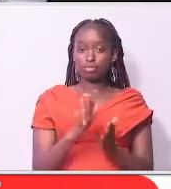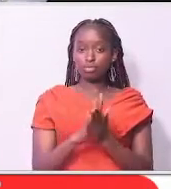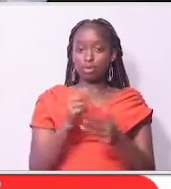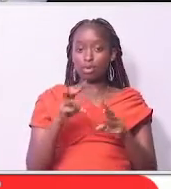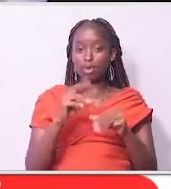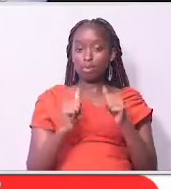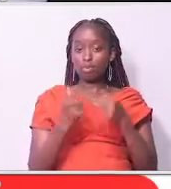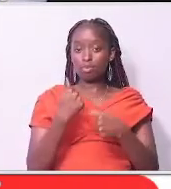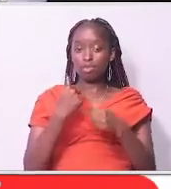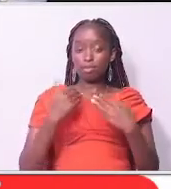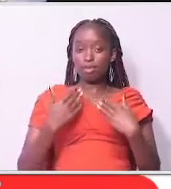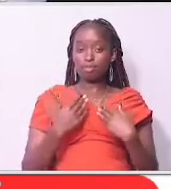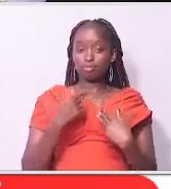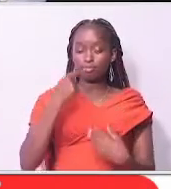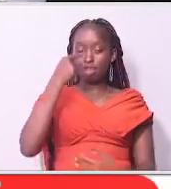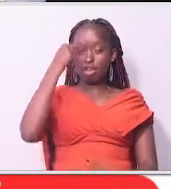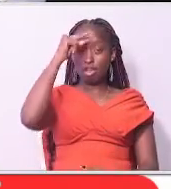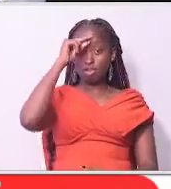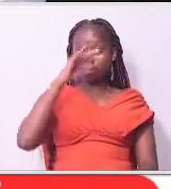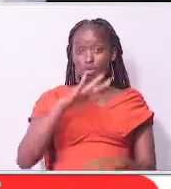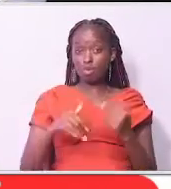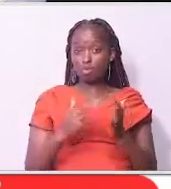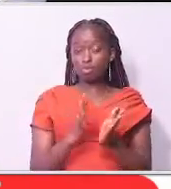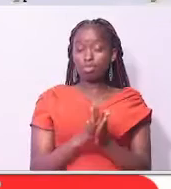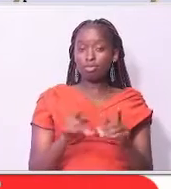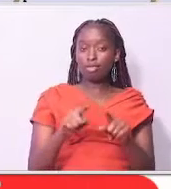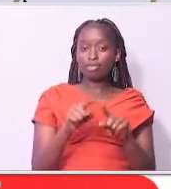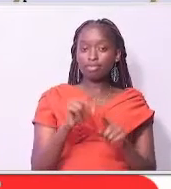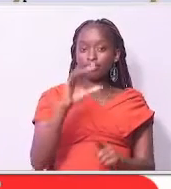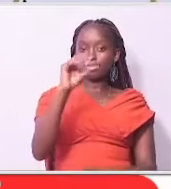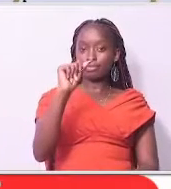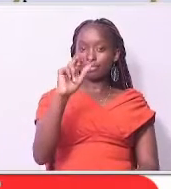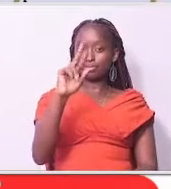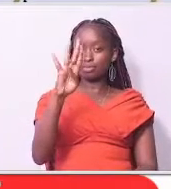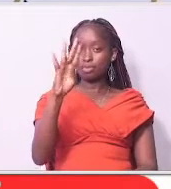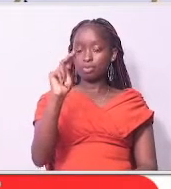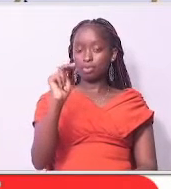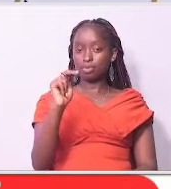to adjust to new trends such as carbon credit trade. Kenya